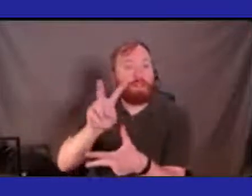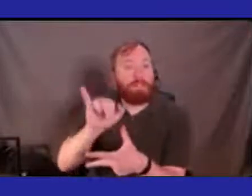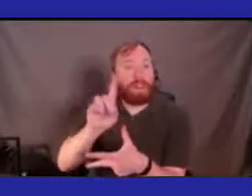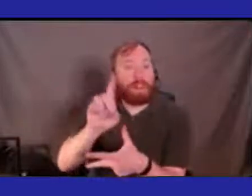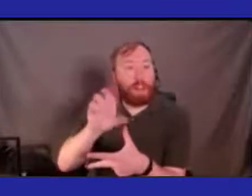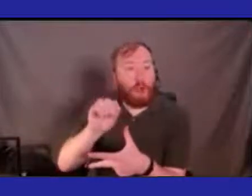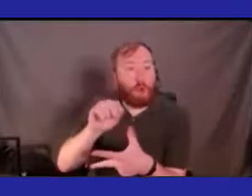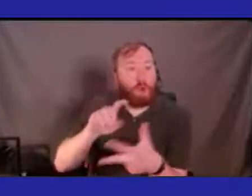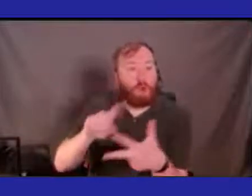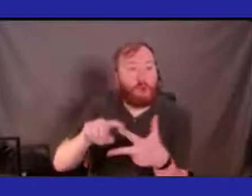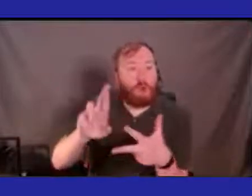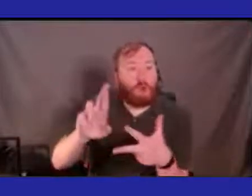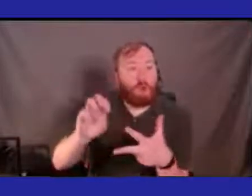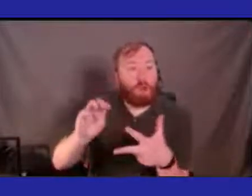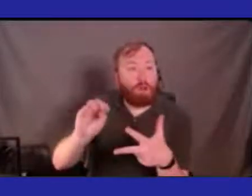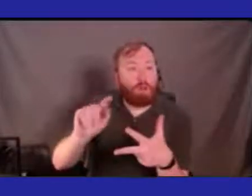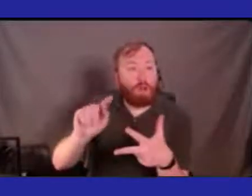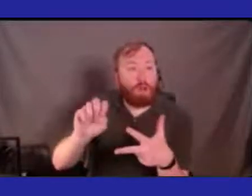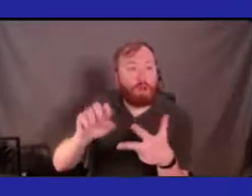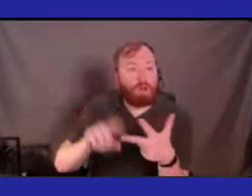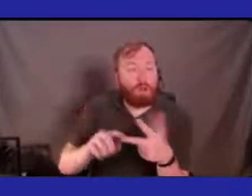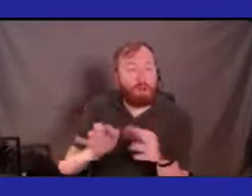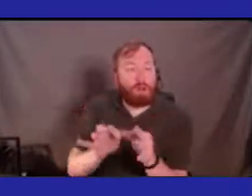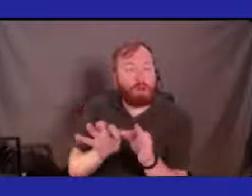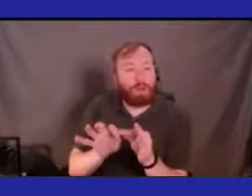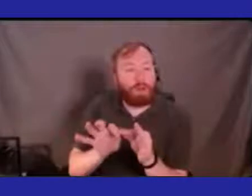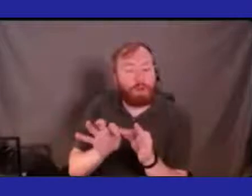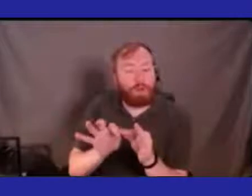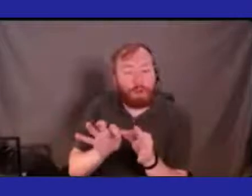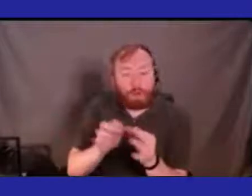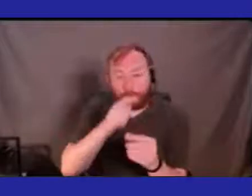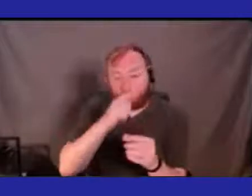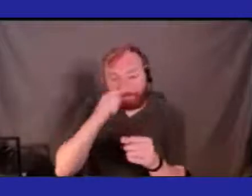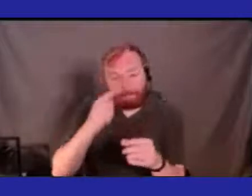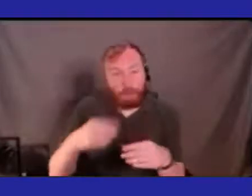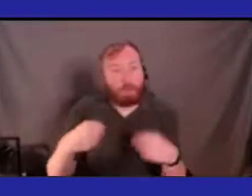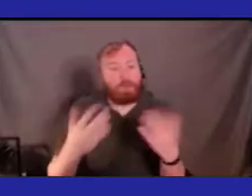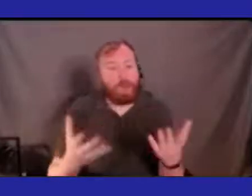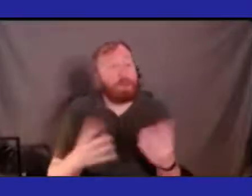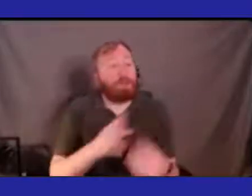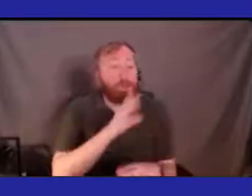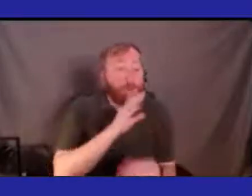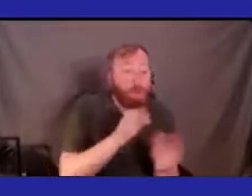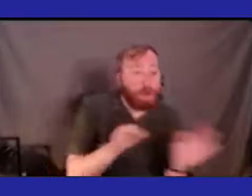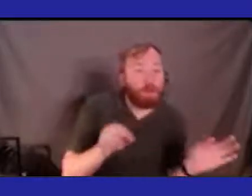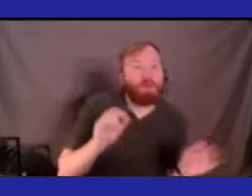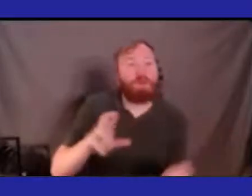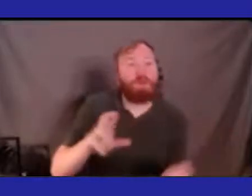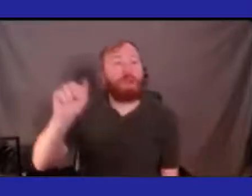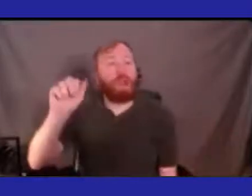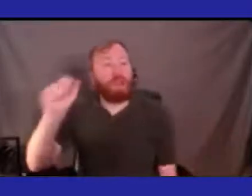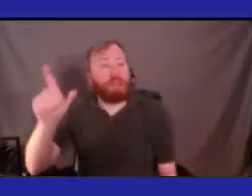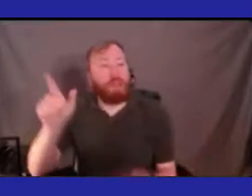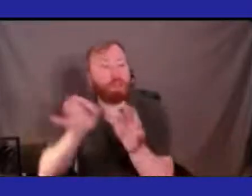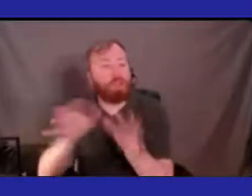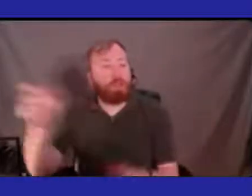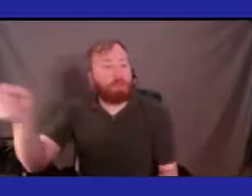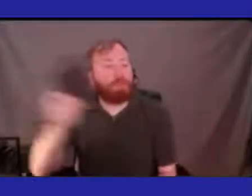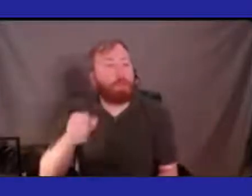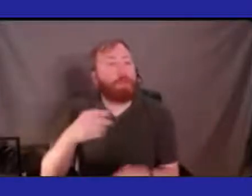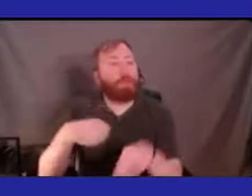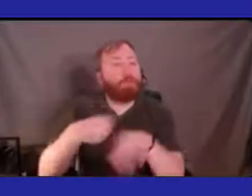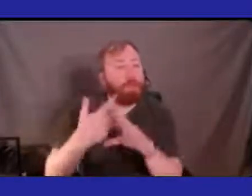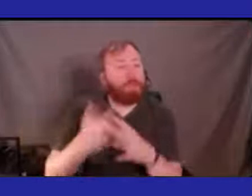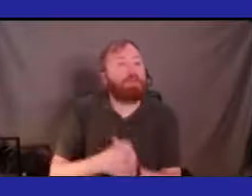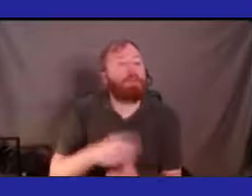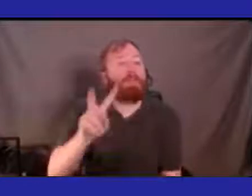which refers to reaching a language or ASL interpreter over a video call.